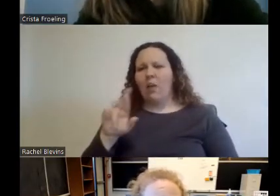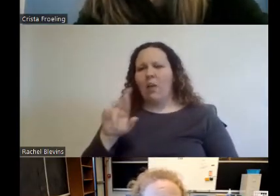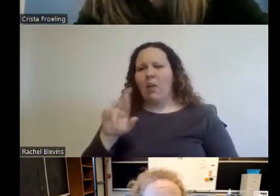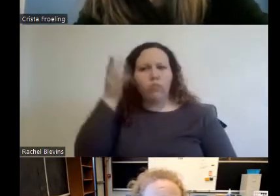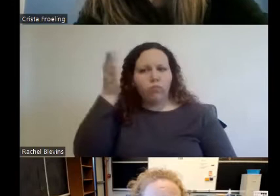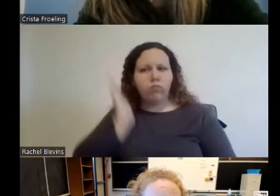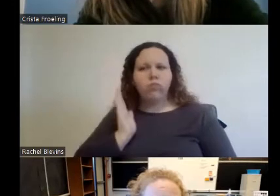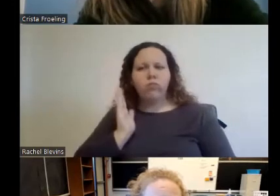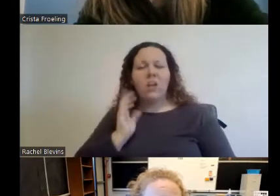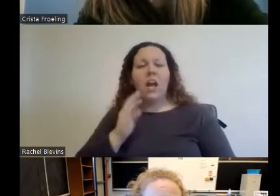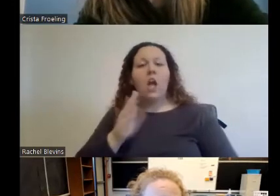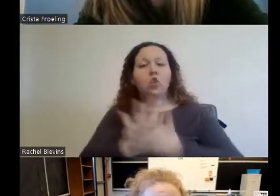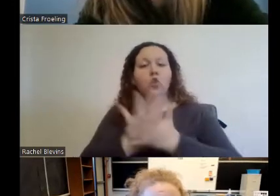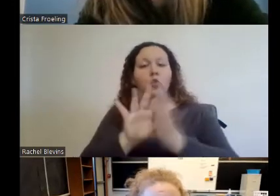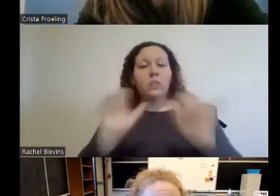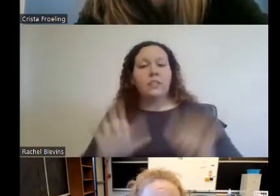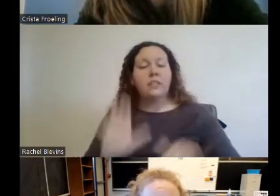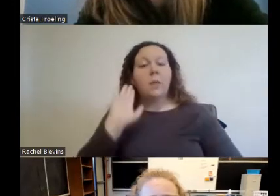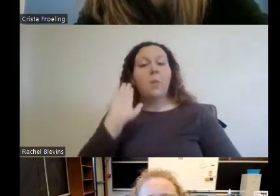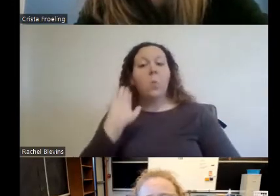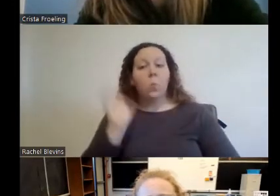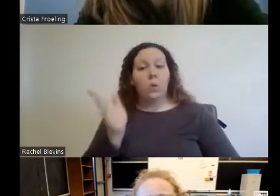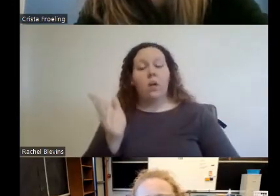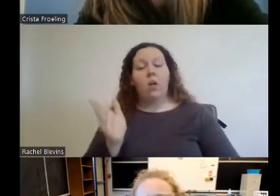systems will oftentimes